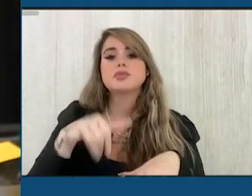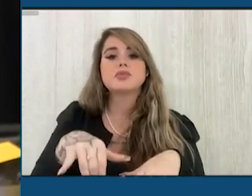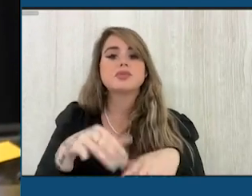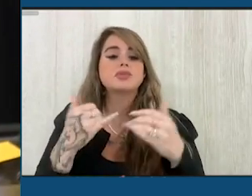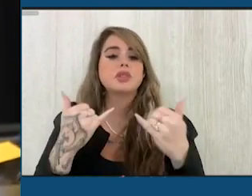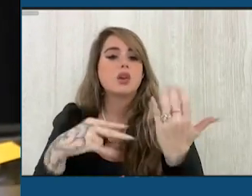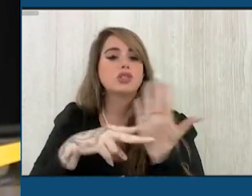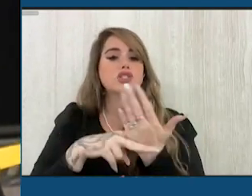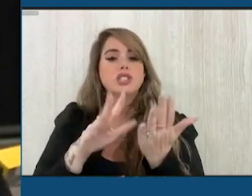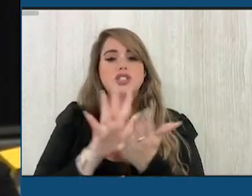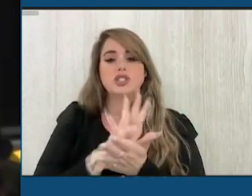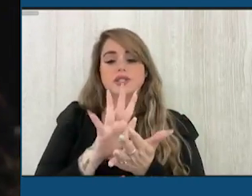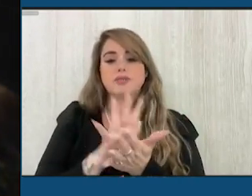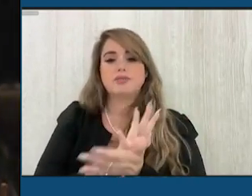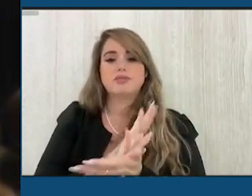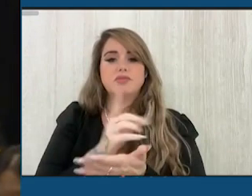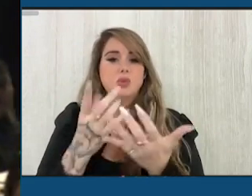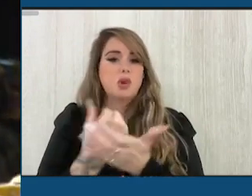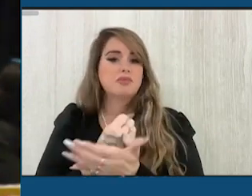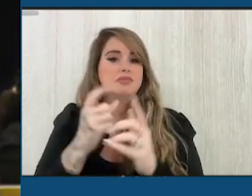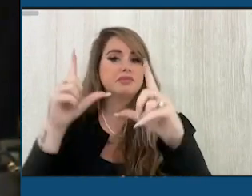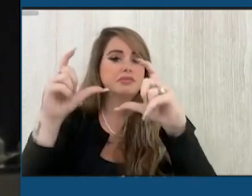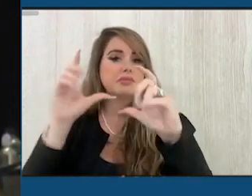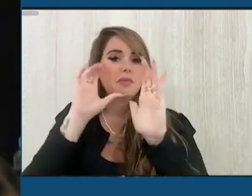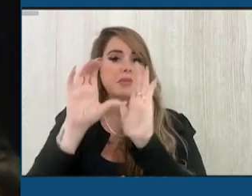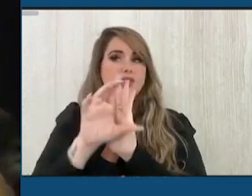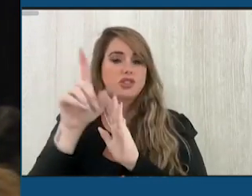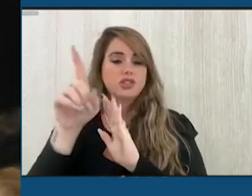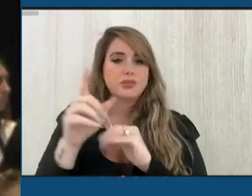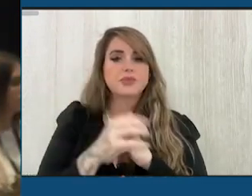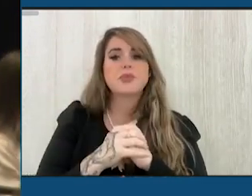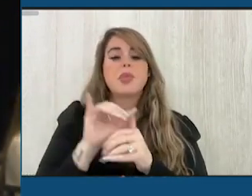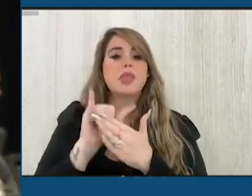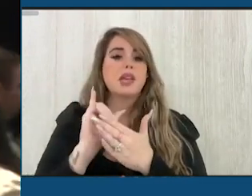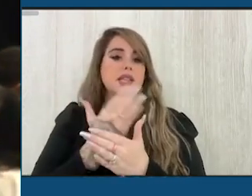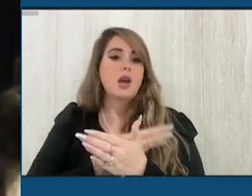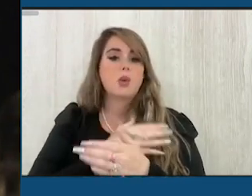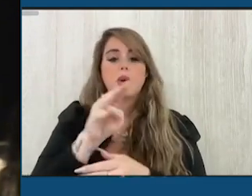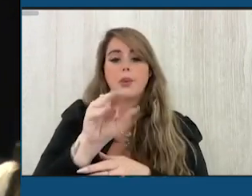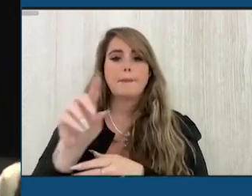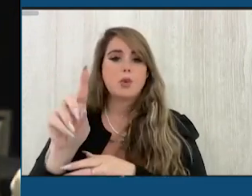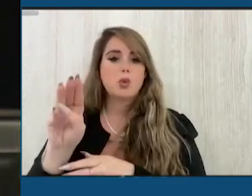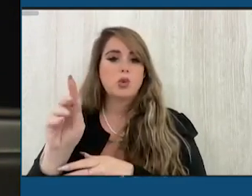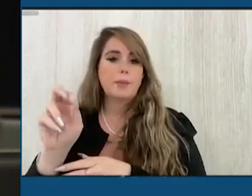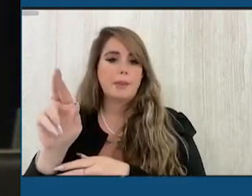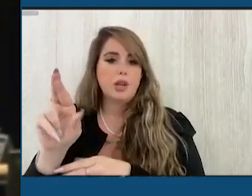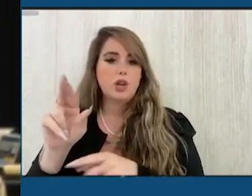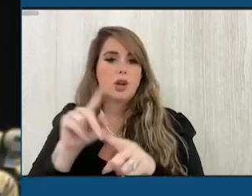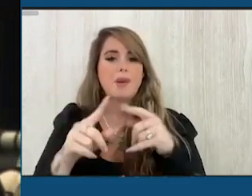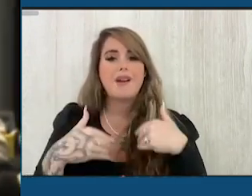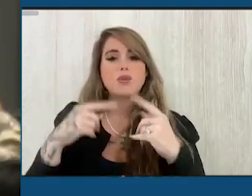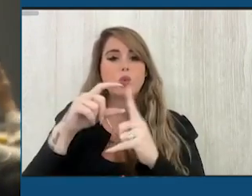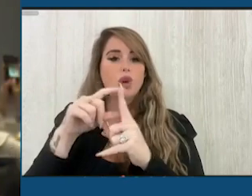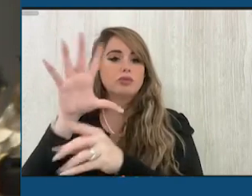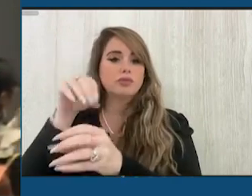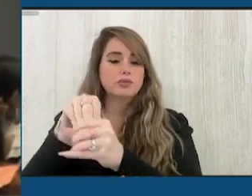sheet. If you want to take a picture of that, you can. That's our mood meter, but with the words built into it.